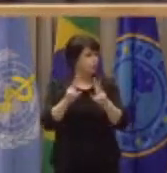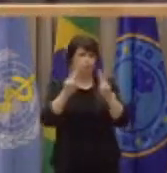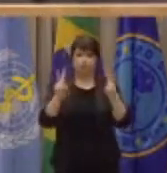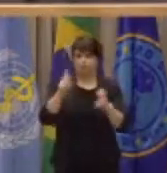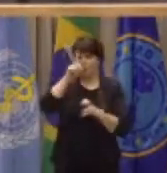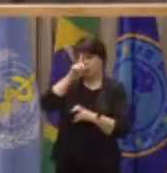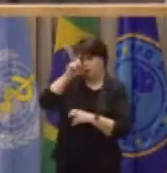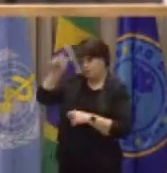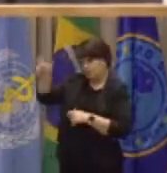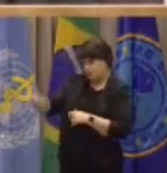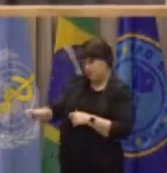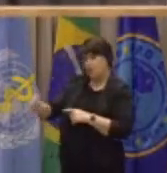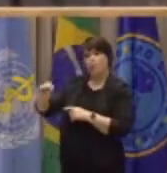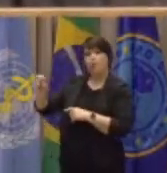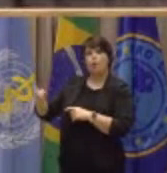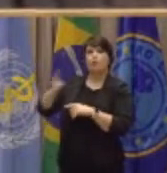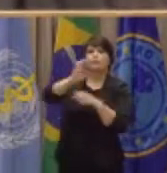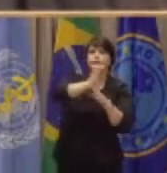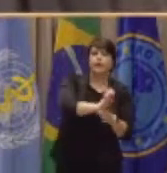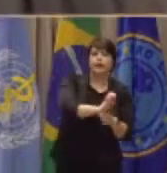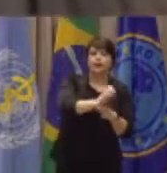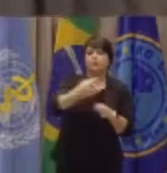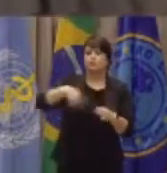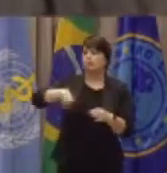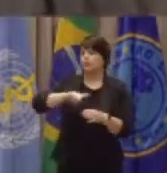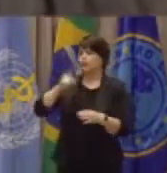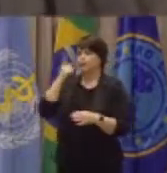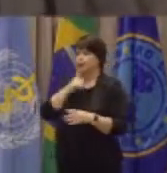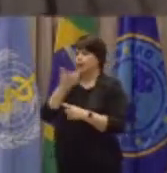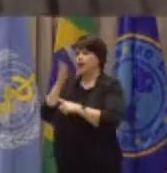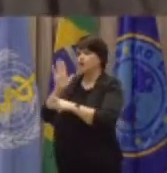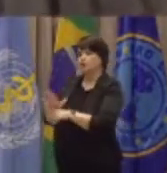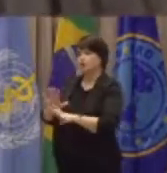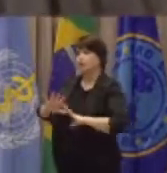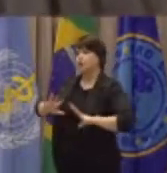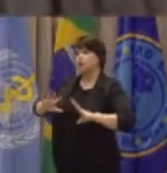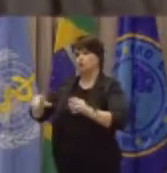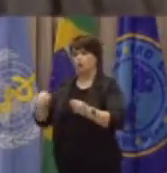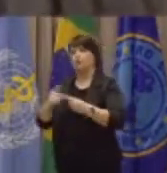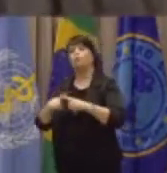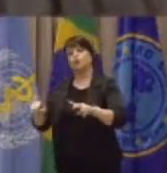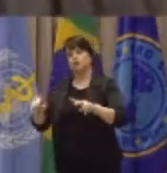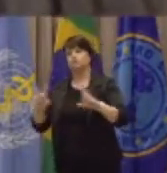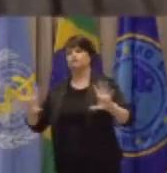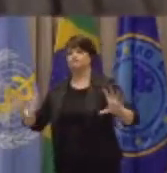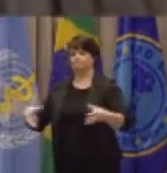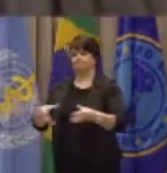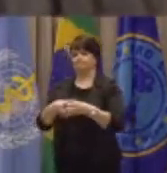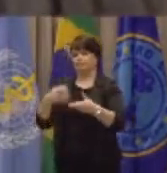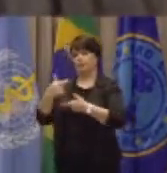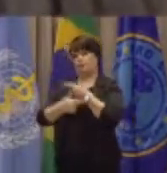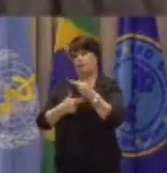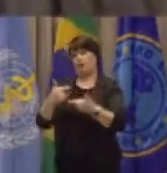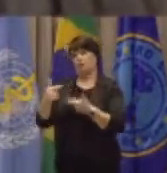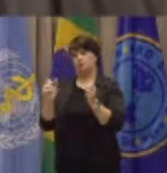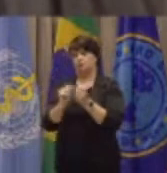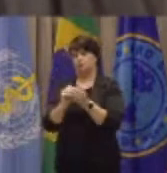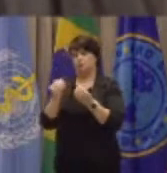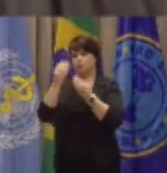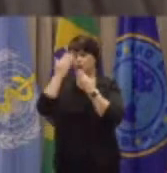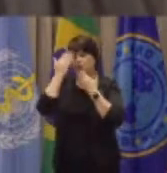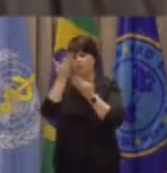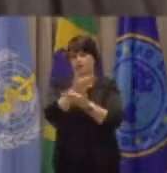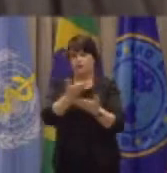to study not only a hospital or just a state, but contribute in a global way. Thank you very